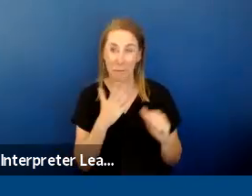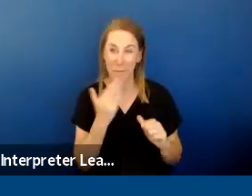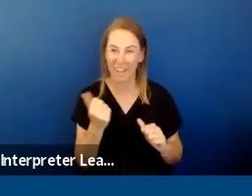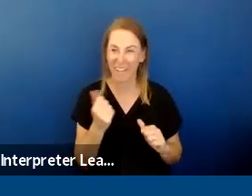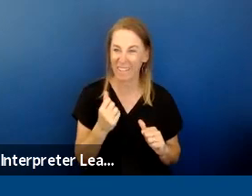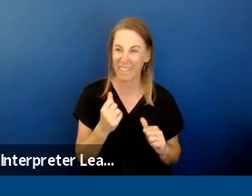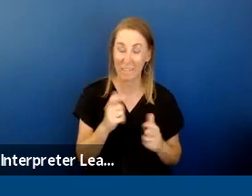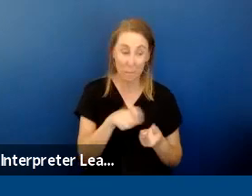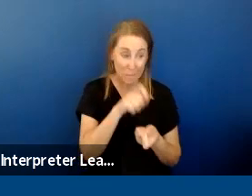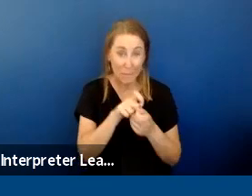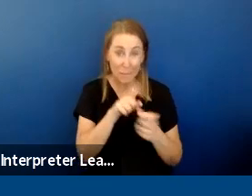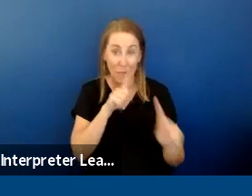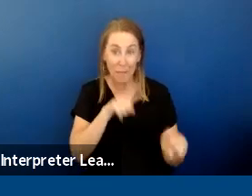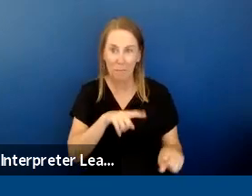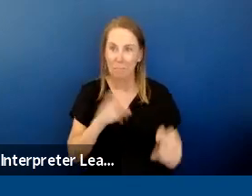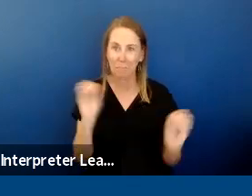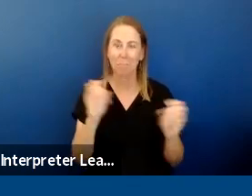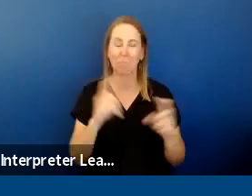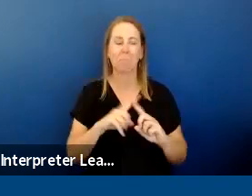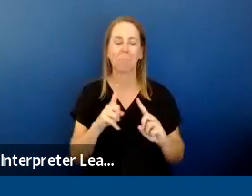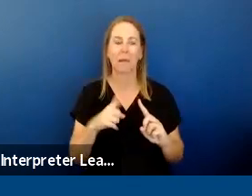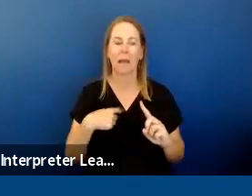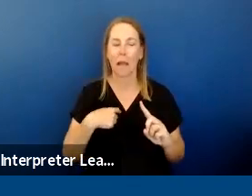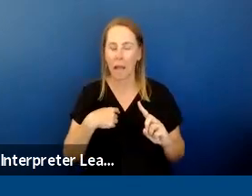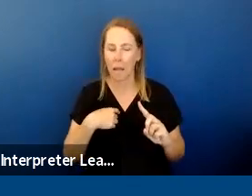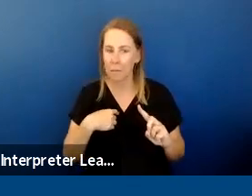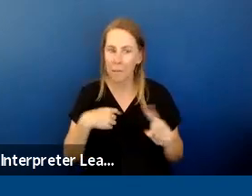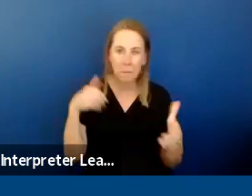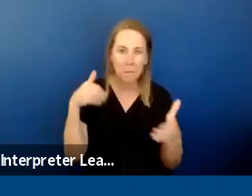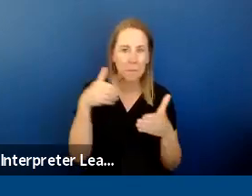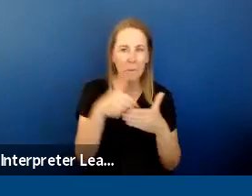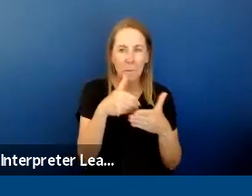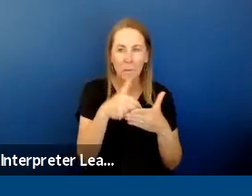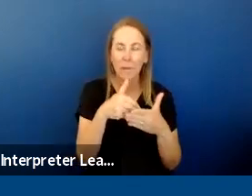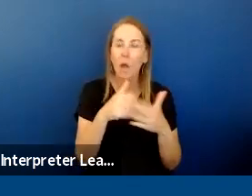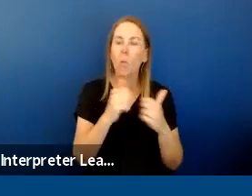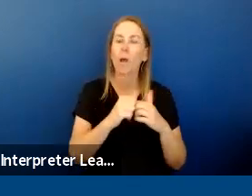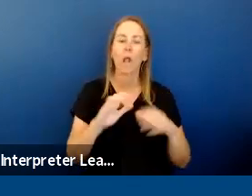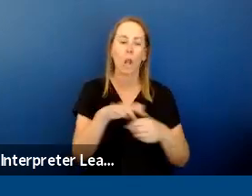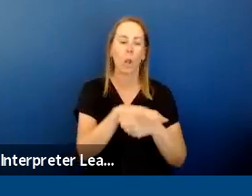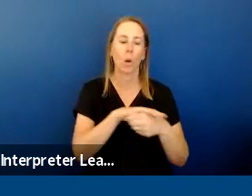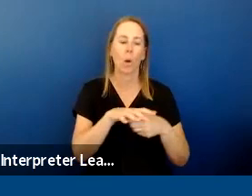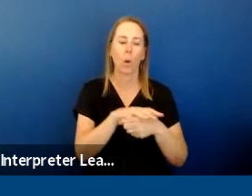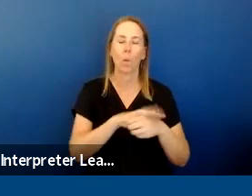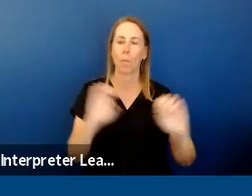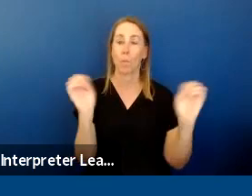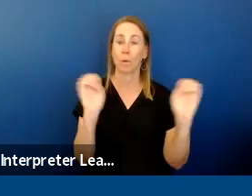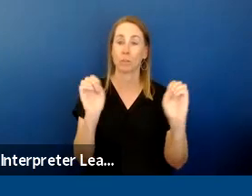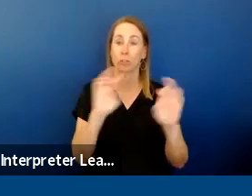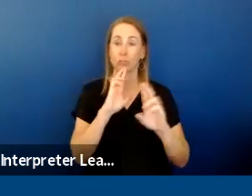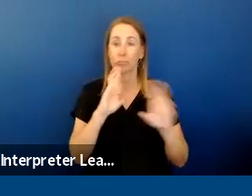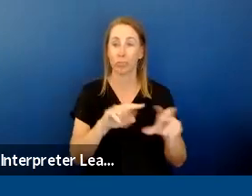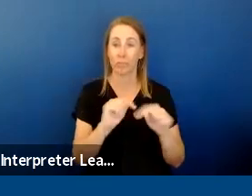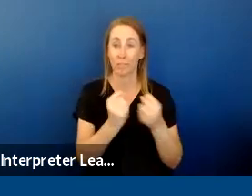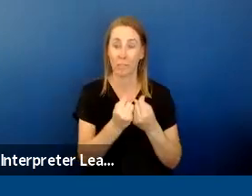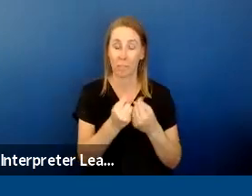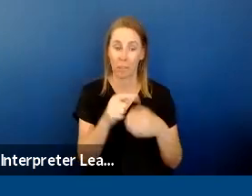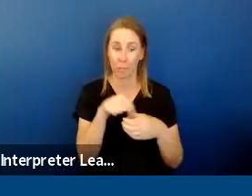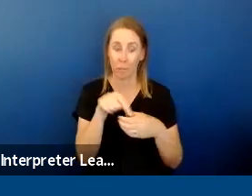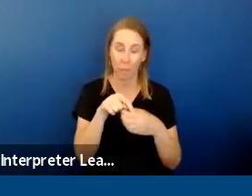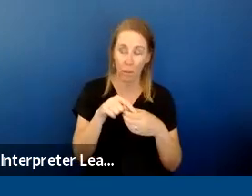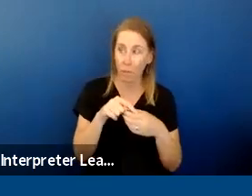And she says we have 2 summer camps that are for people with disabilities in Woodland Park and